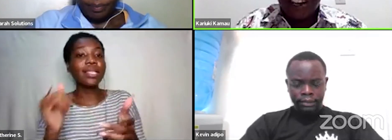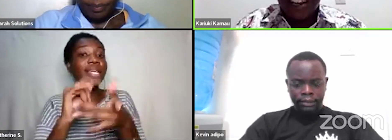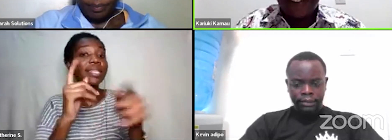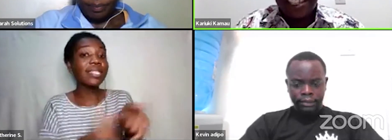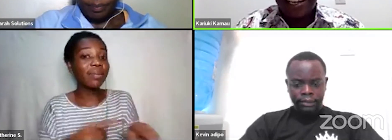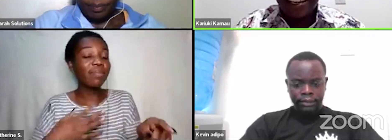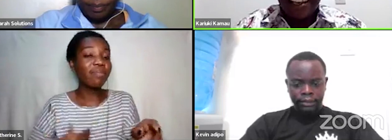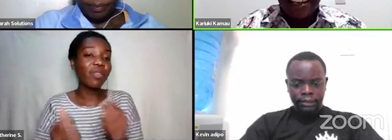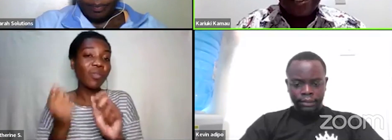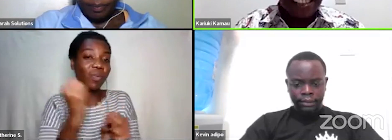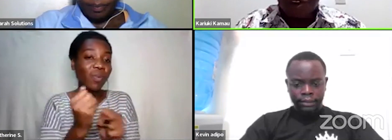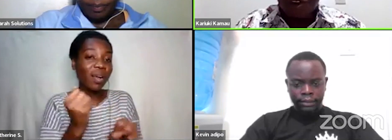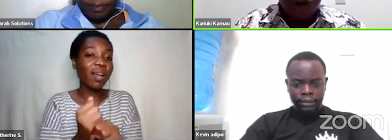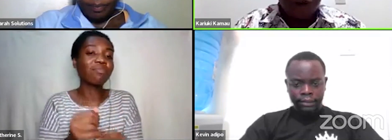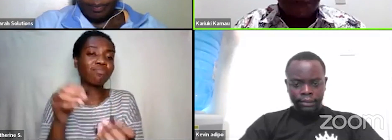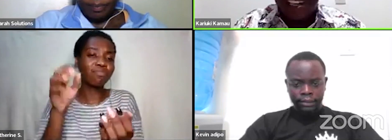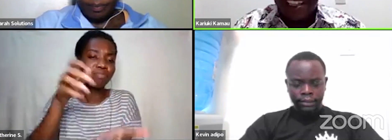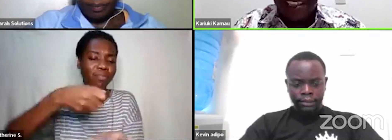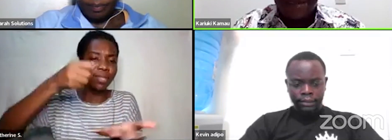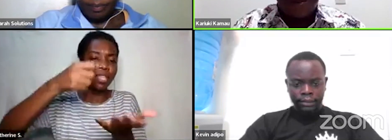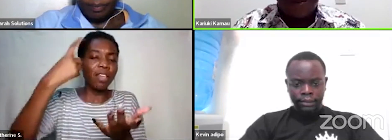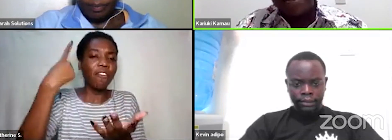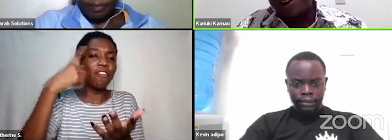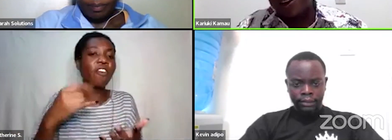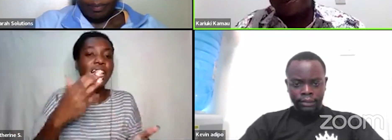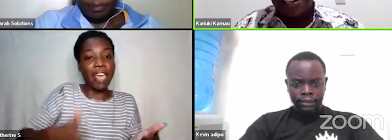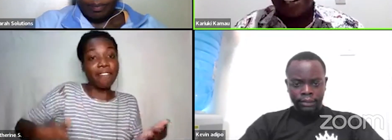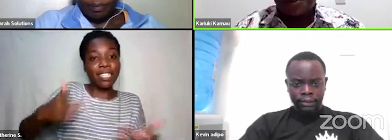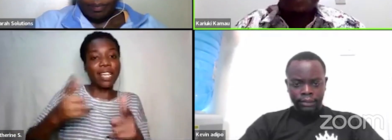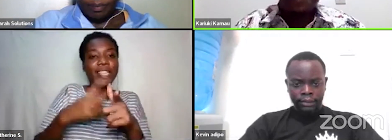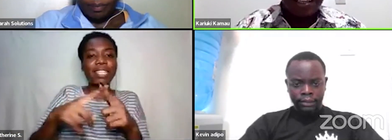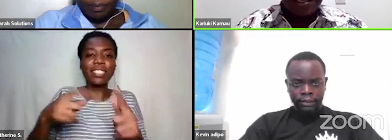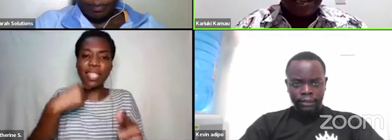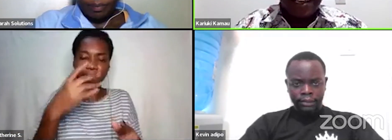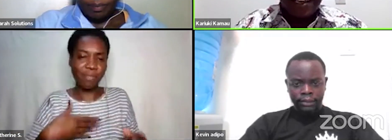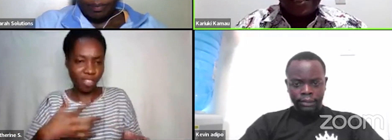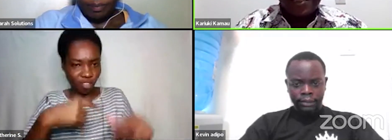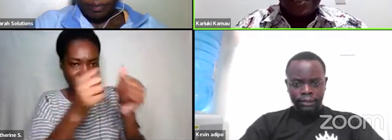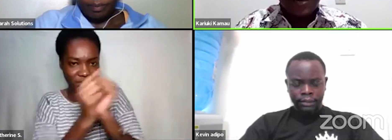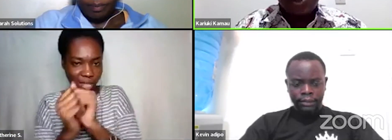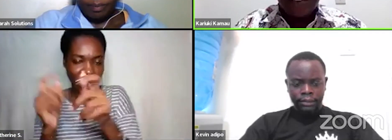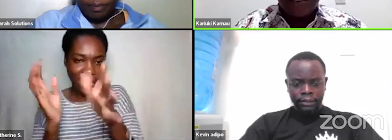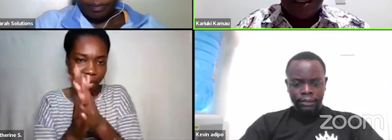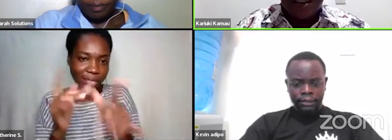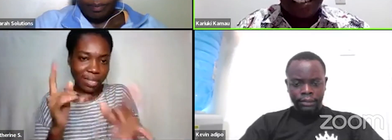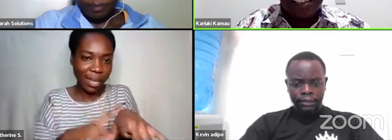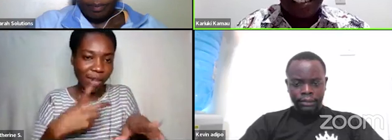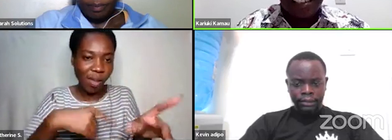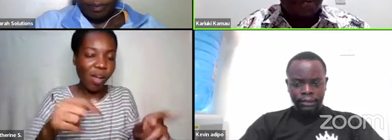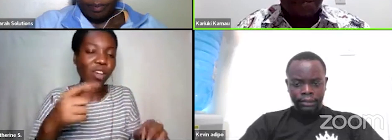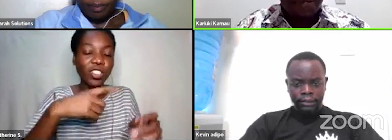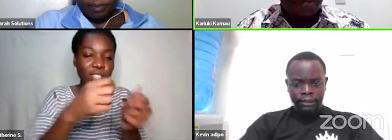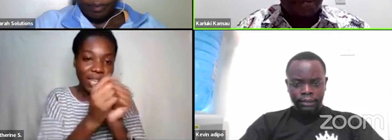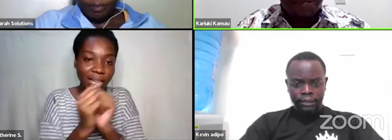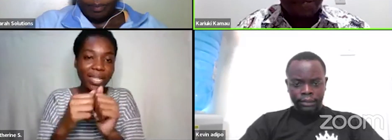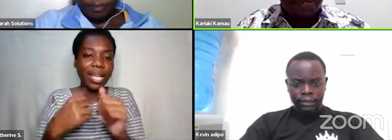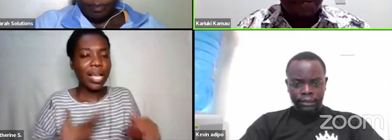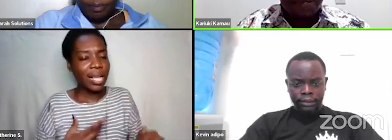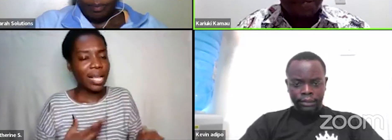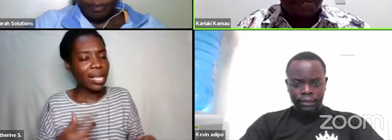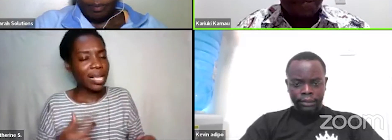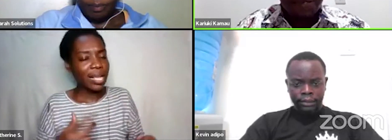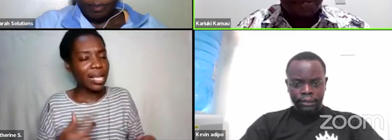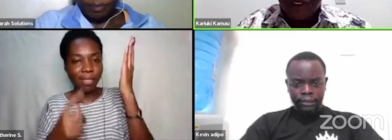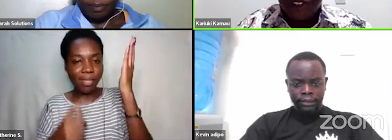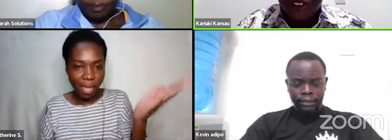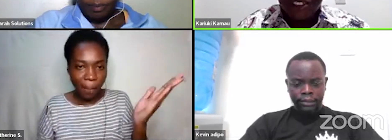a package for Naivasha, and I said I'm going to accompany them. And when I accompanied them, they went to Naivasha. We had a sleepover